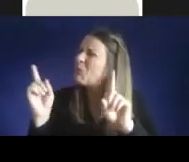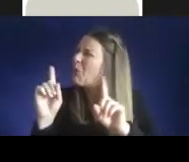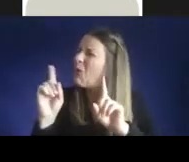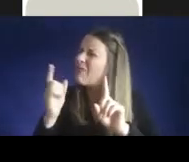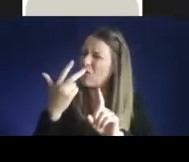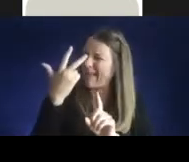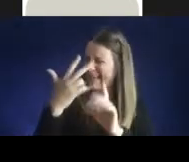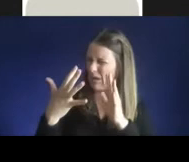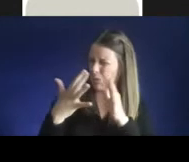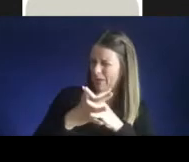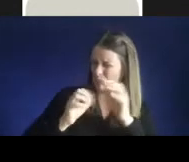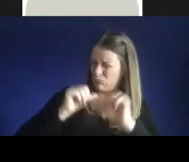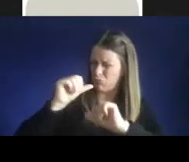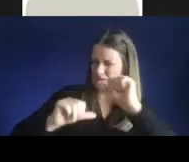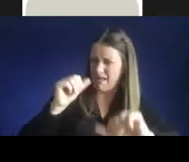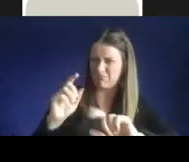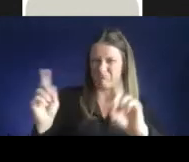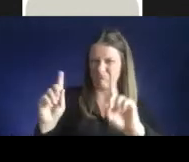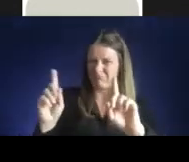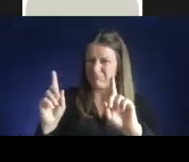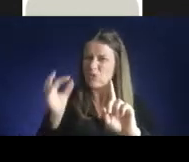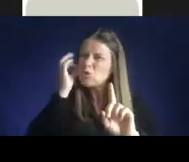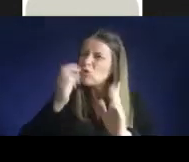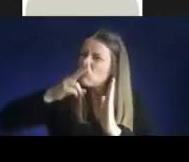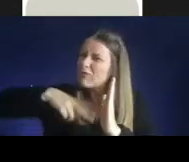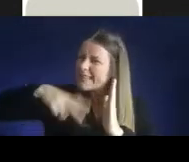8-week process? Are you just going to read?